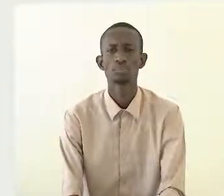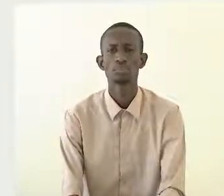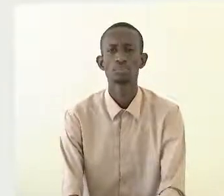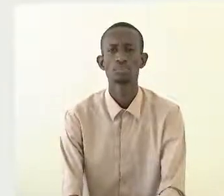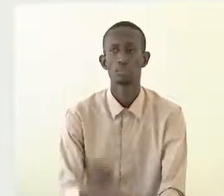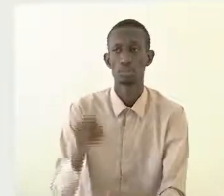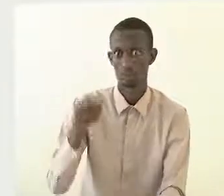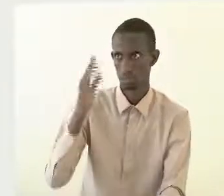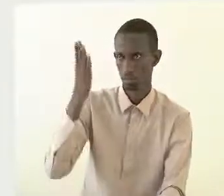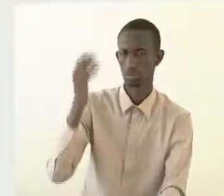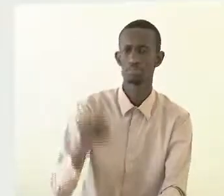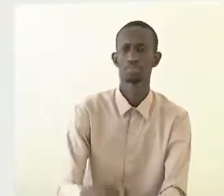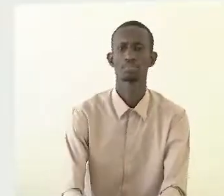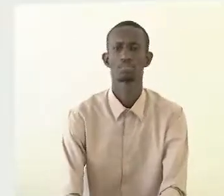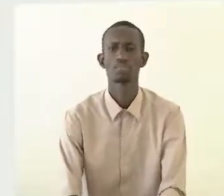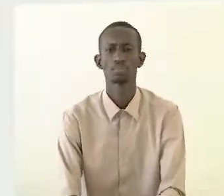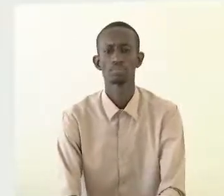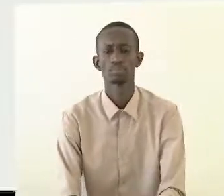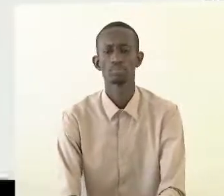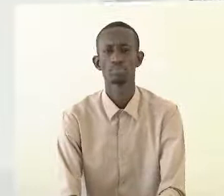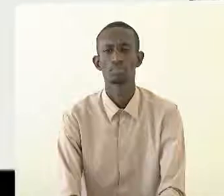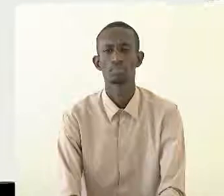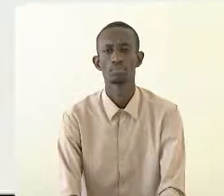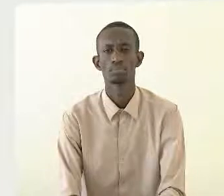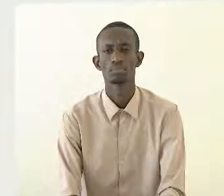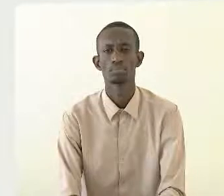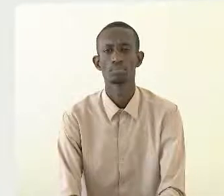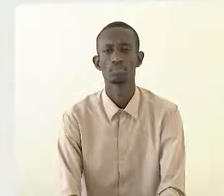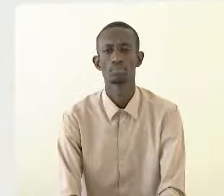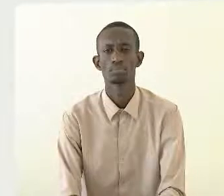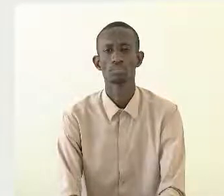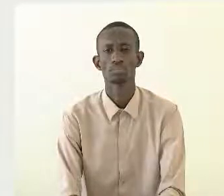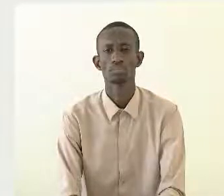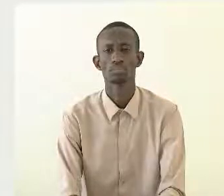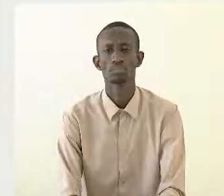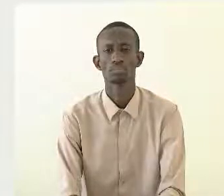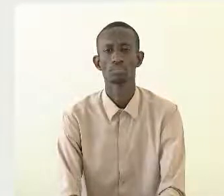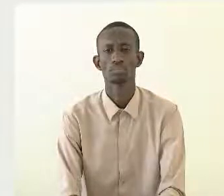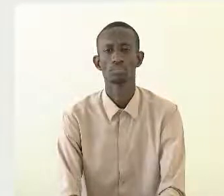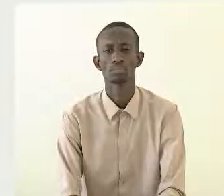They are there, right? And then we have